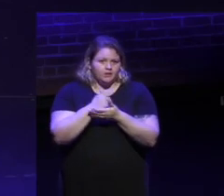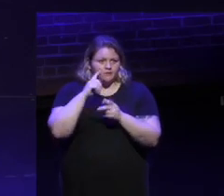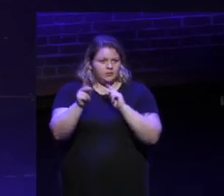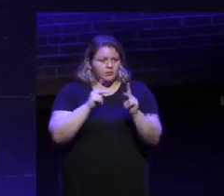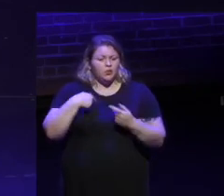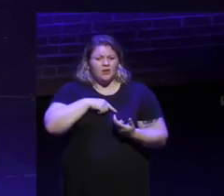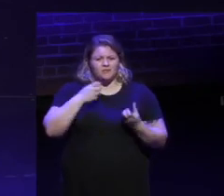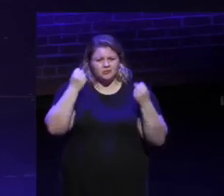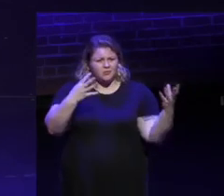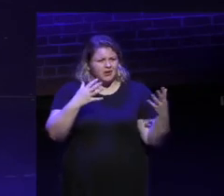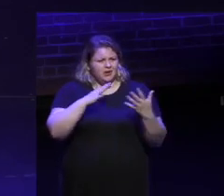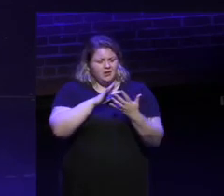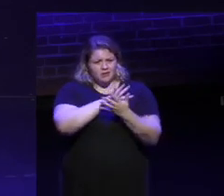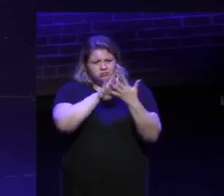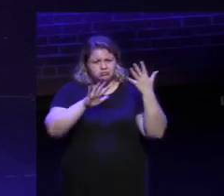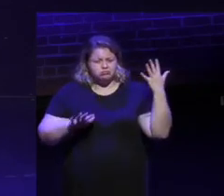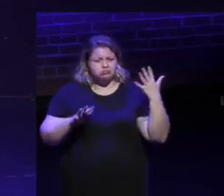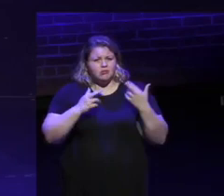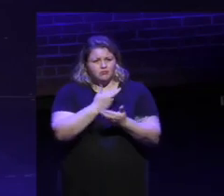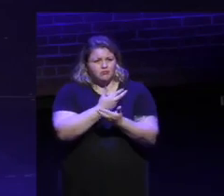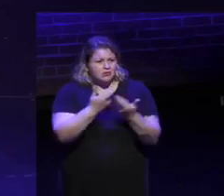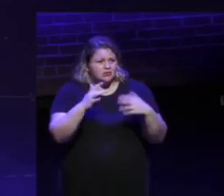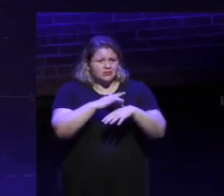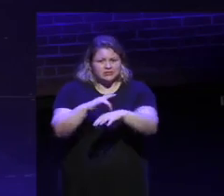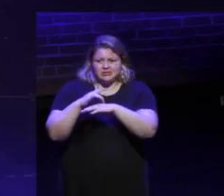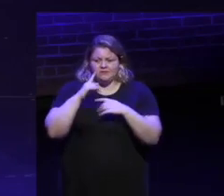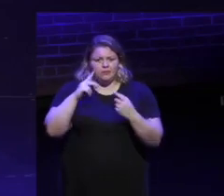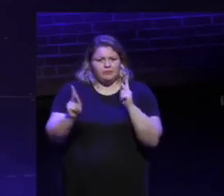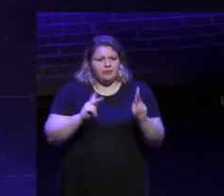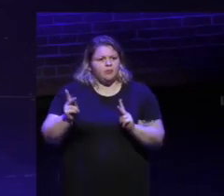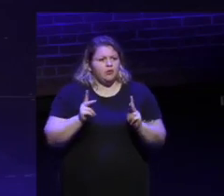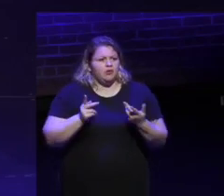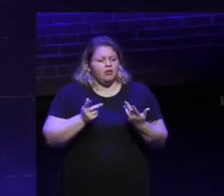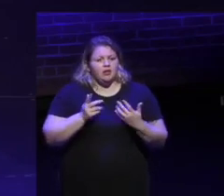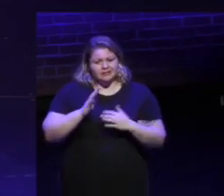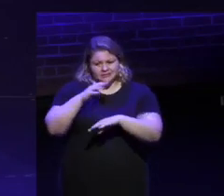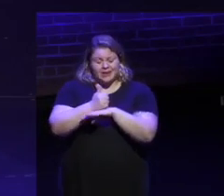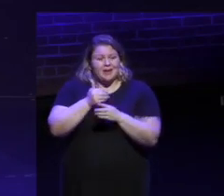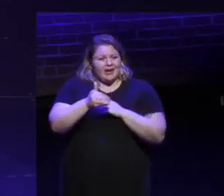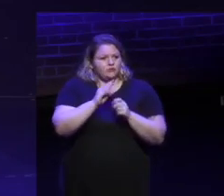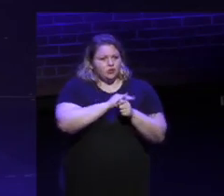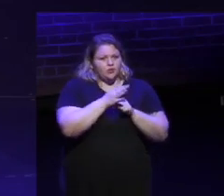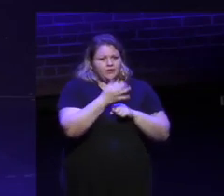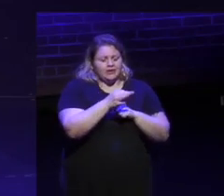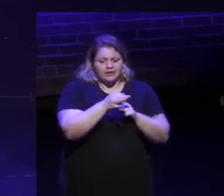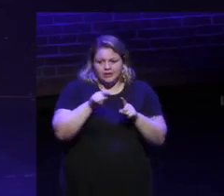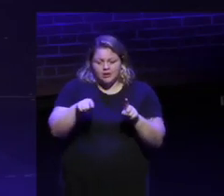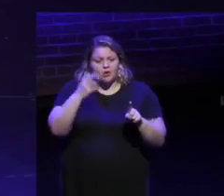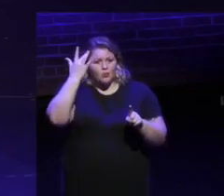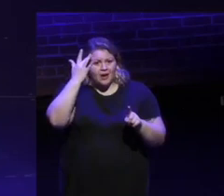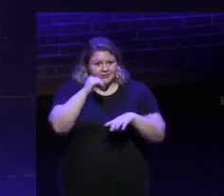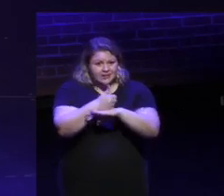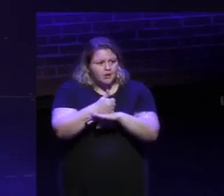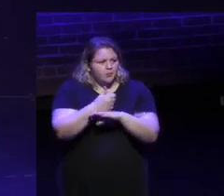historic resources in the state, both federal ARPA dollars, which are designed post-pandemic to help people that were impacted by the pandemic. I